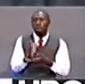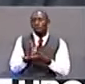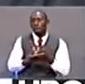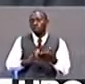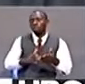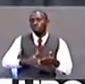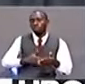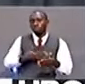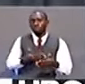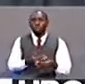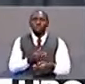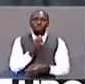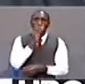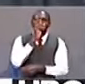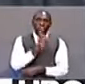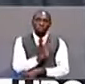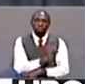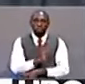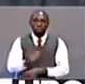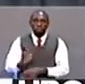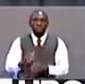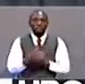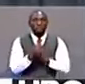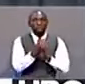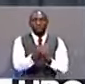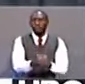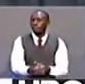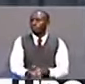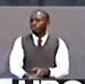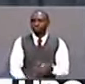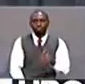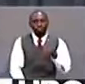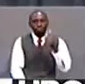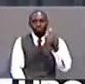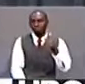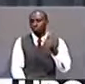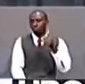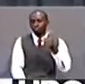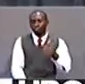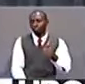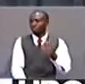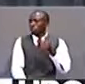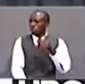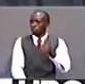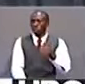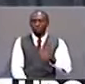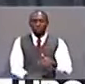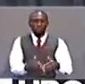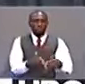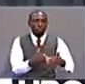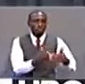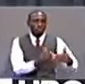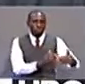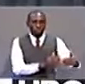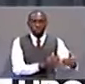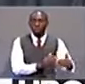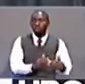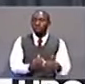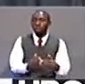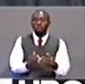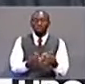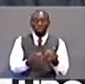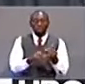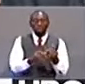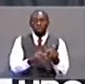and indeed patriot. So this has been very, very befitting. Number two, many colleagues have raised